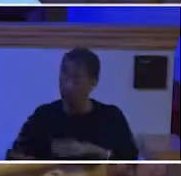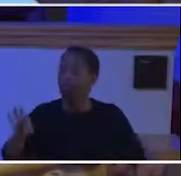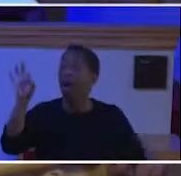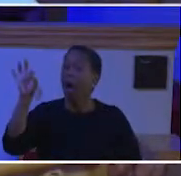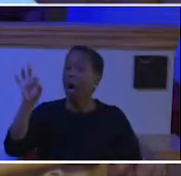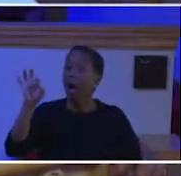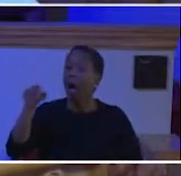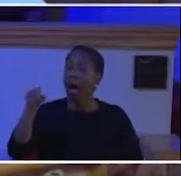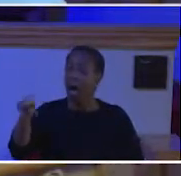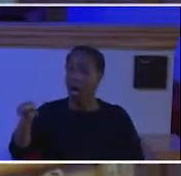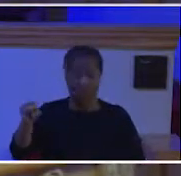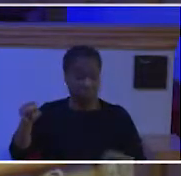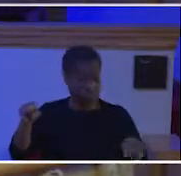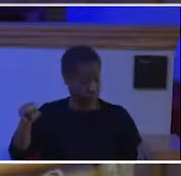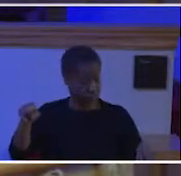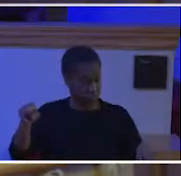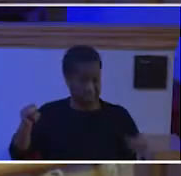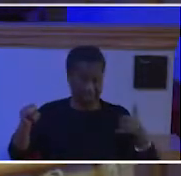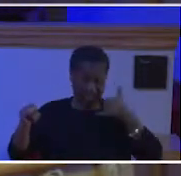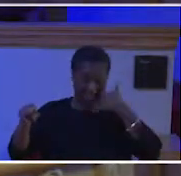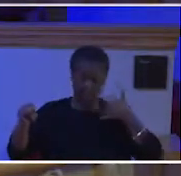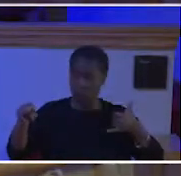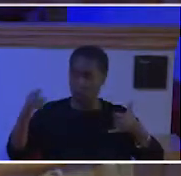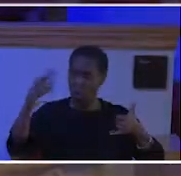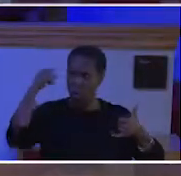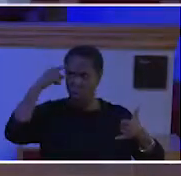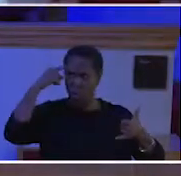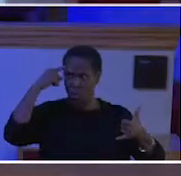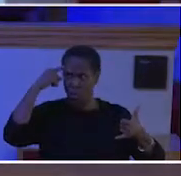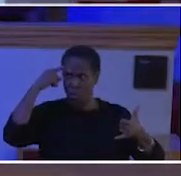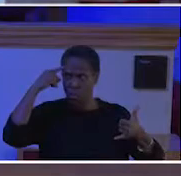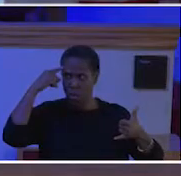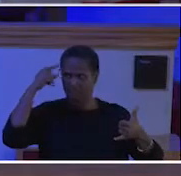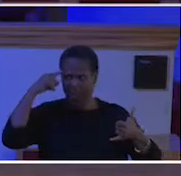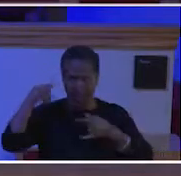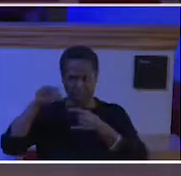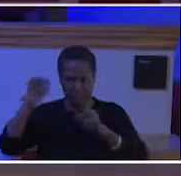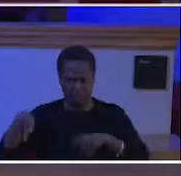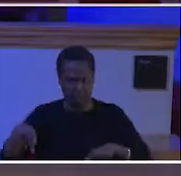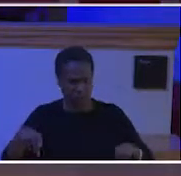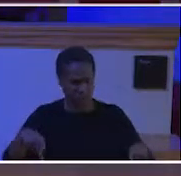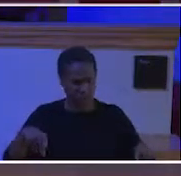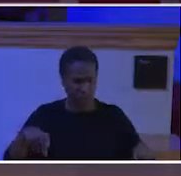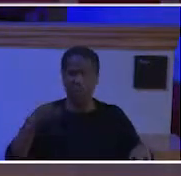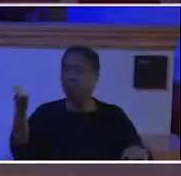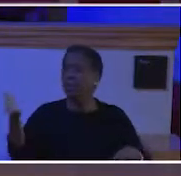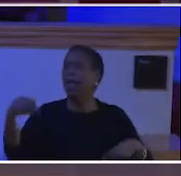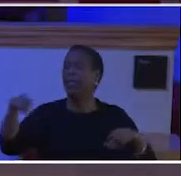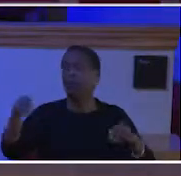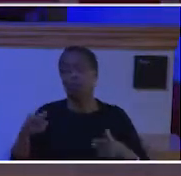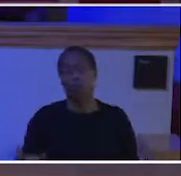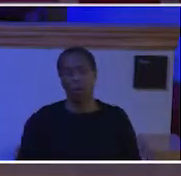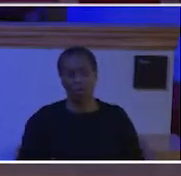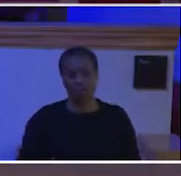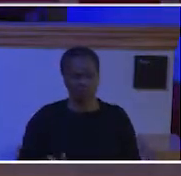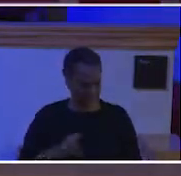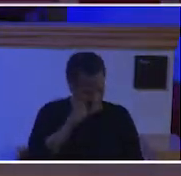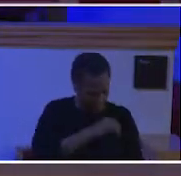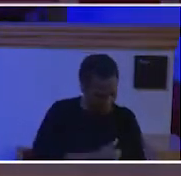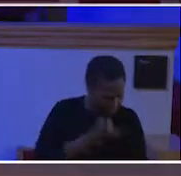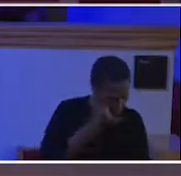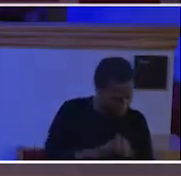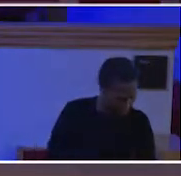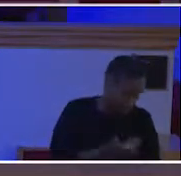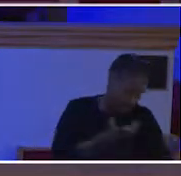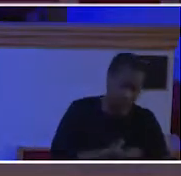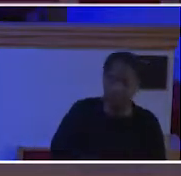discovered that the person that you had been thinking about and missed talking was right at the store. That's